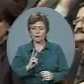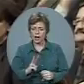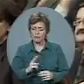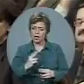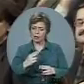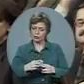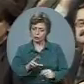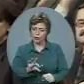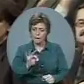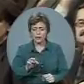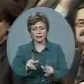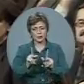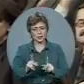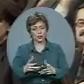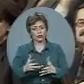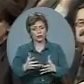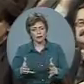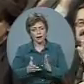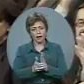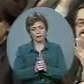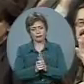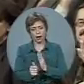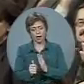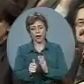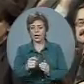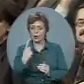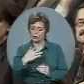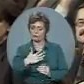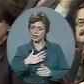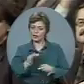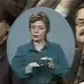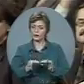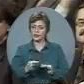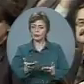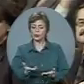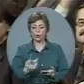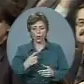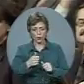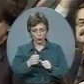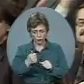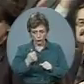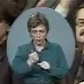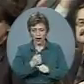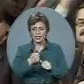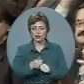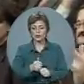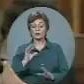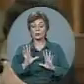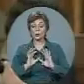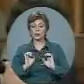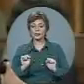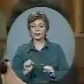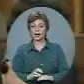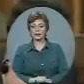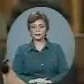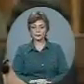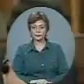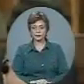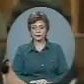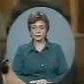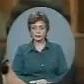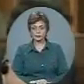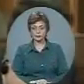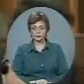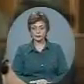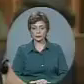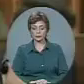of our land to enforce and to apply our laws, and that's what we did when we named Justice Rothstein to the Supreme Court of Canada. Canada's Chief